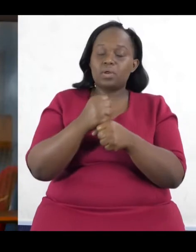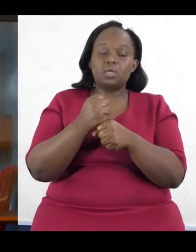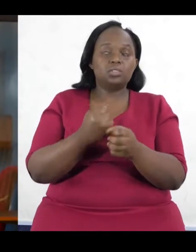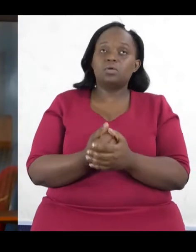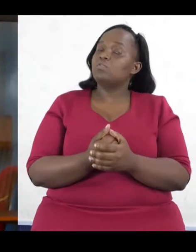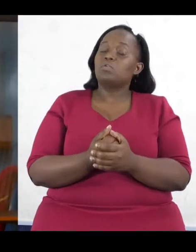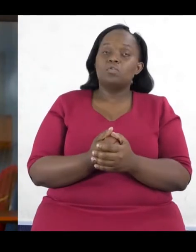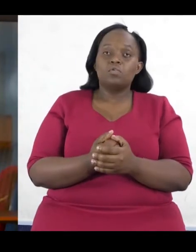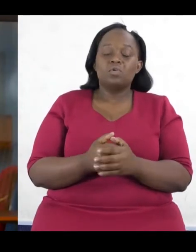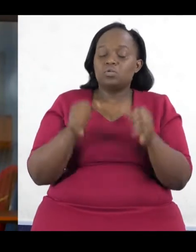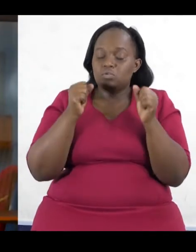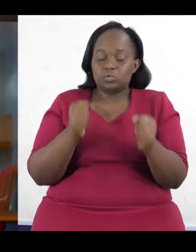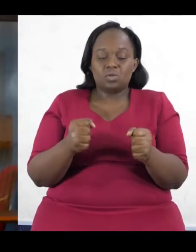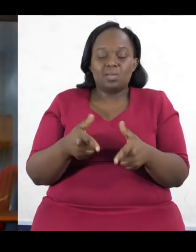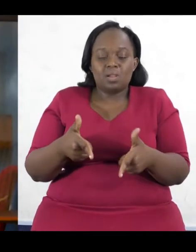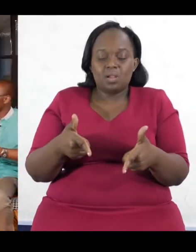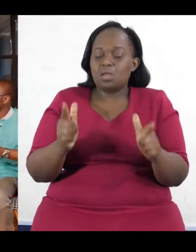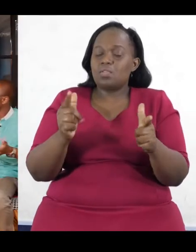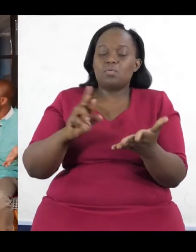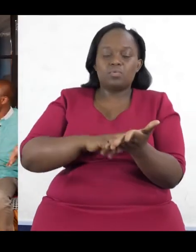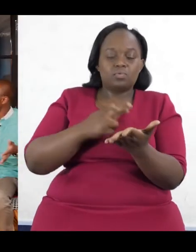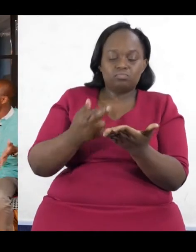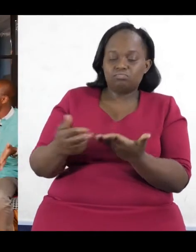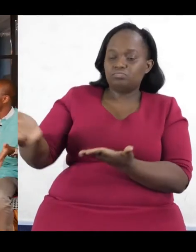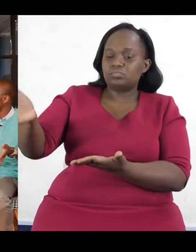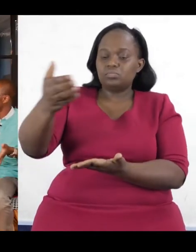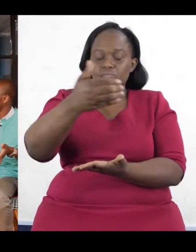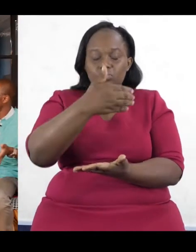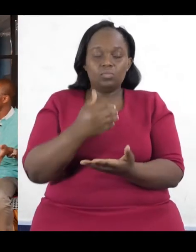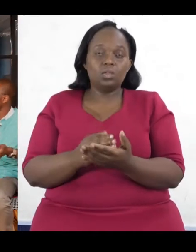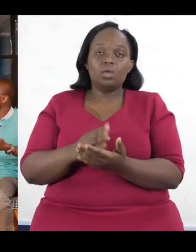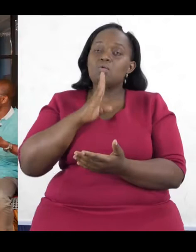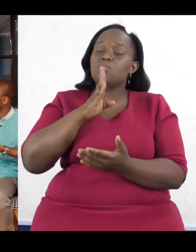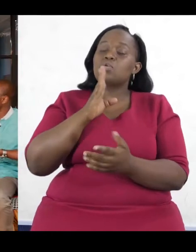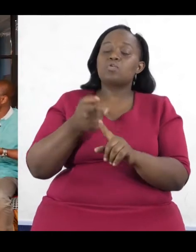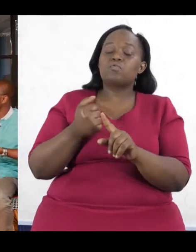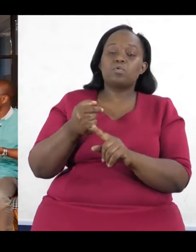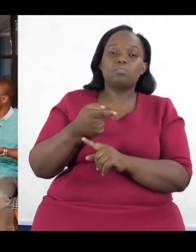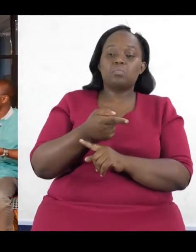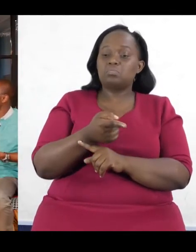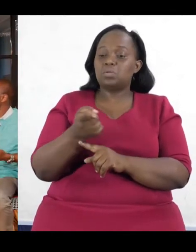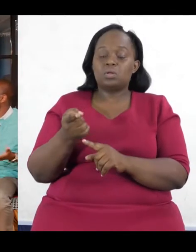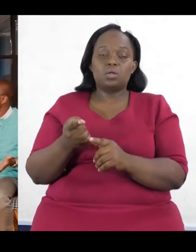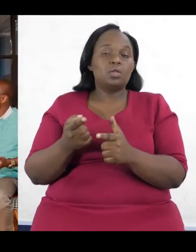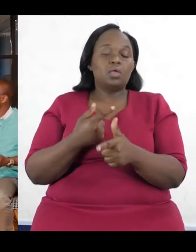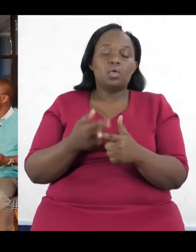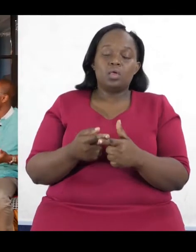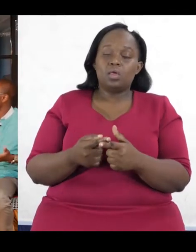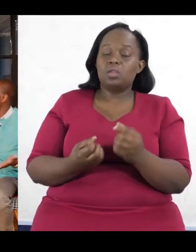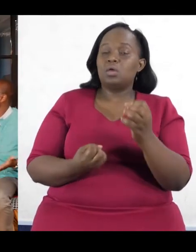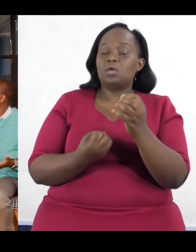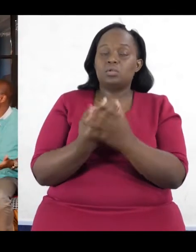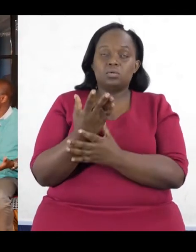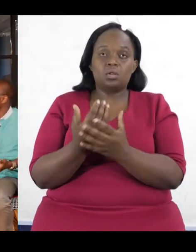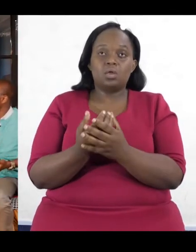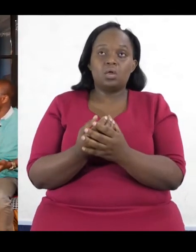strong. Let them pull together their resources, borrow from such cooperatives to invest more in agriculture. So that could be a way to